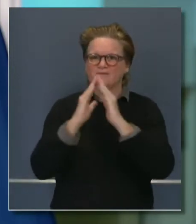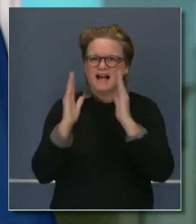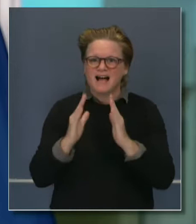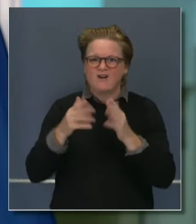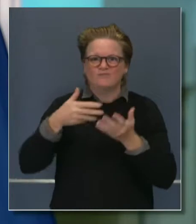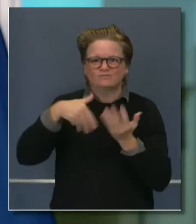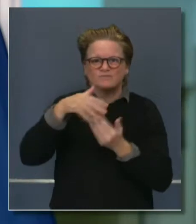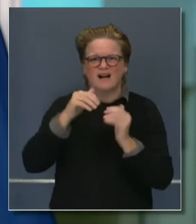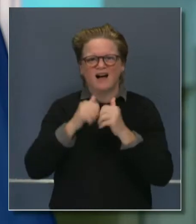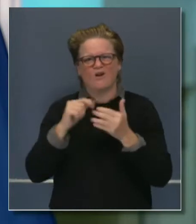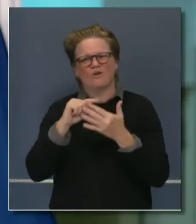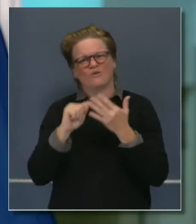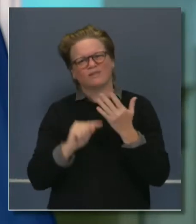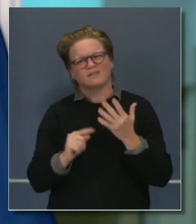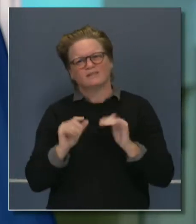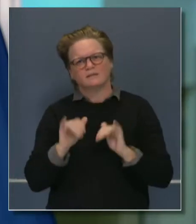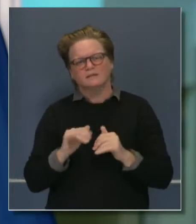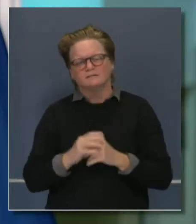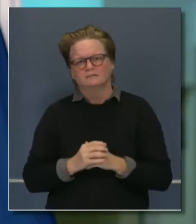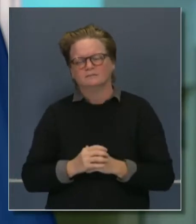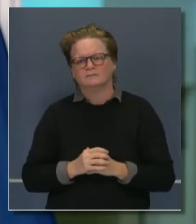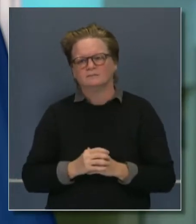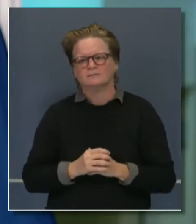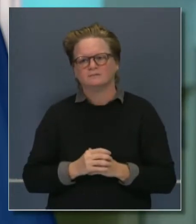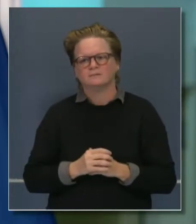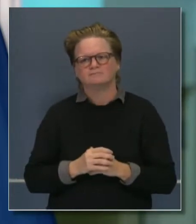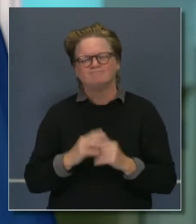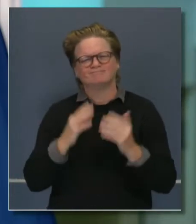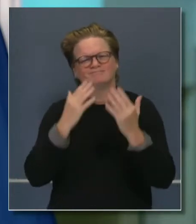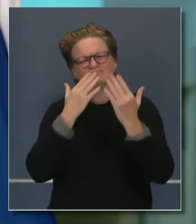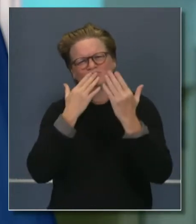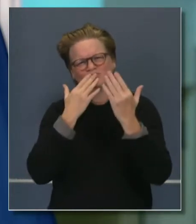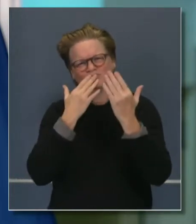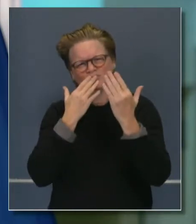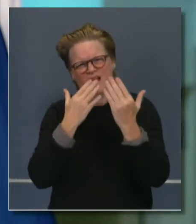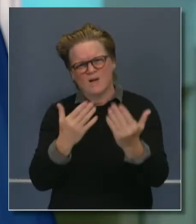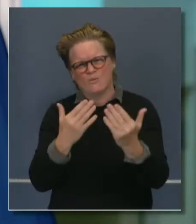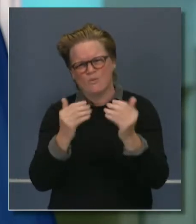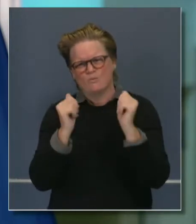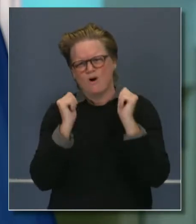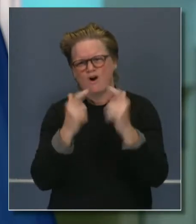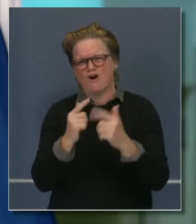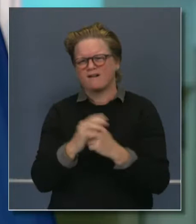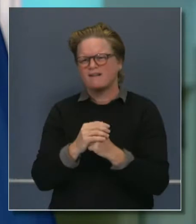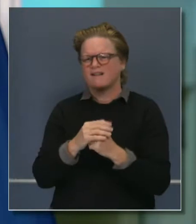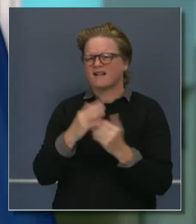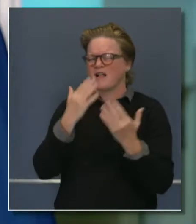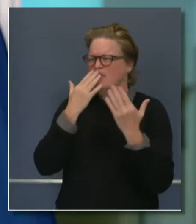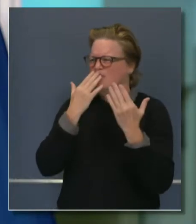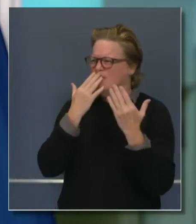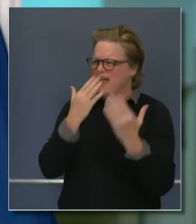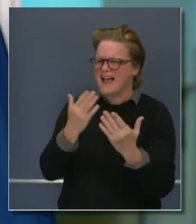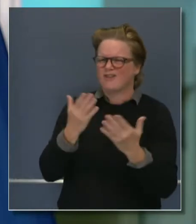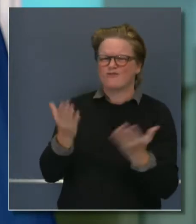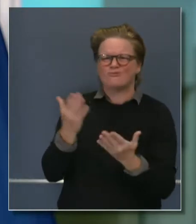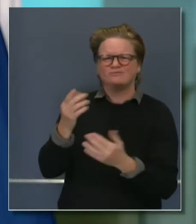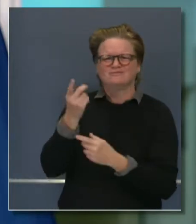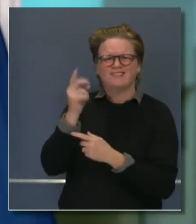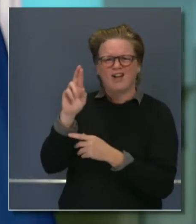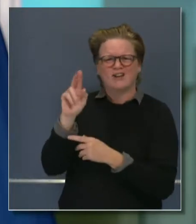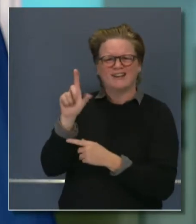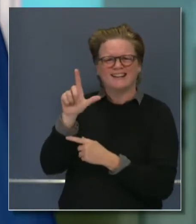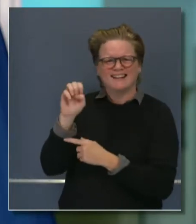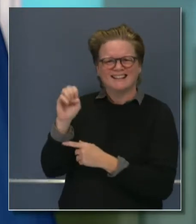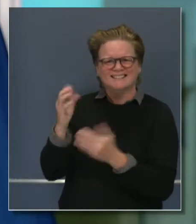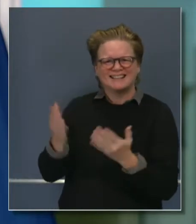as always. We look forward to catching up tomorrow on the tiered status and, of course, more later in the week. Continue to be vigilant,